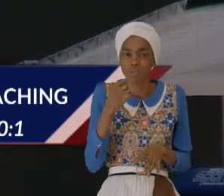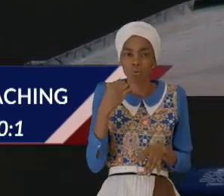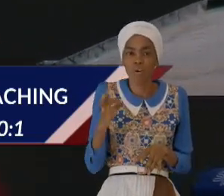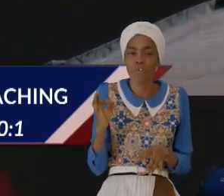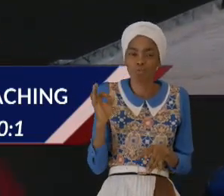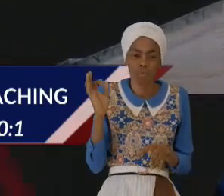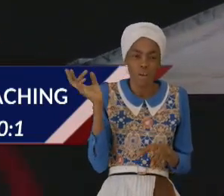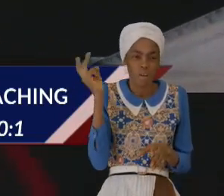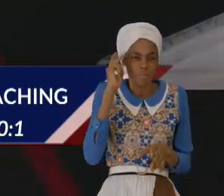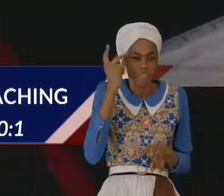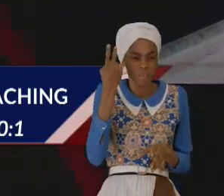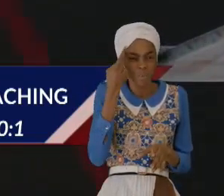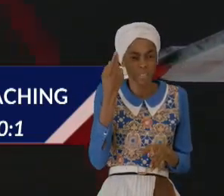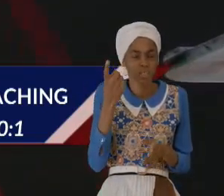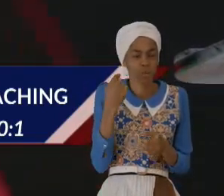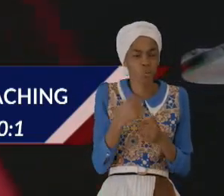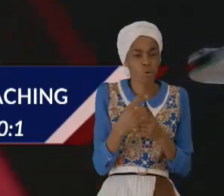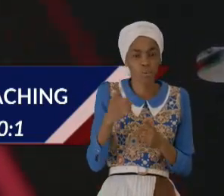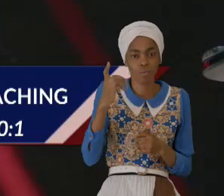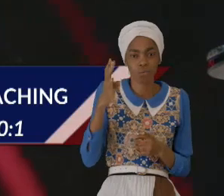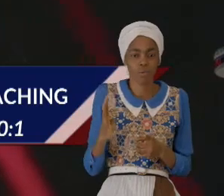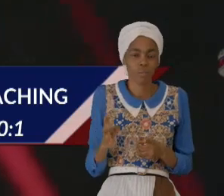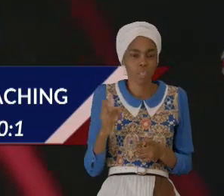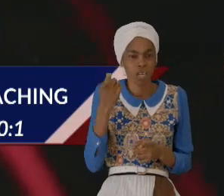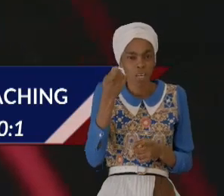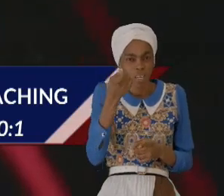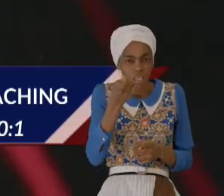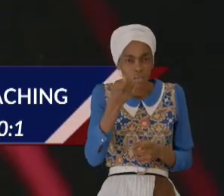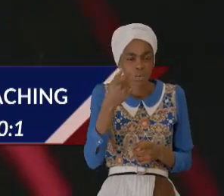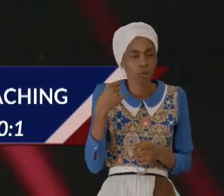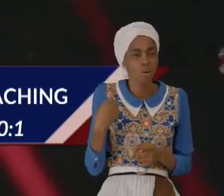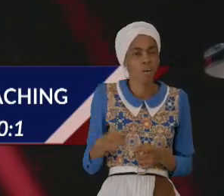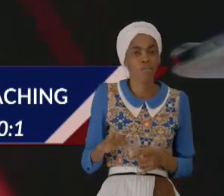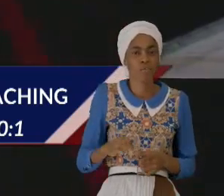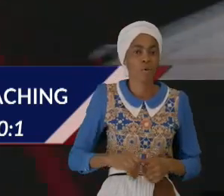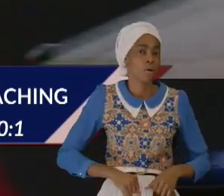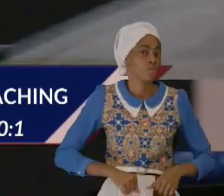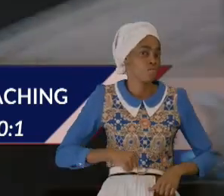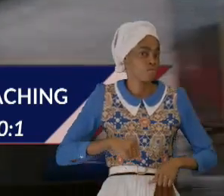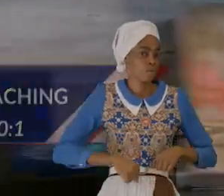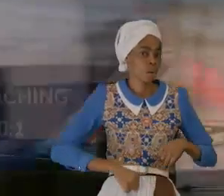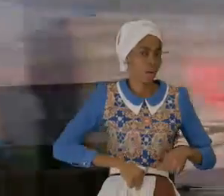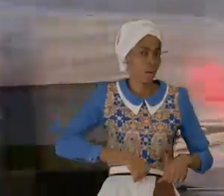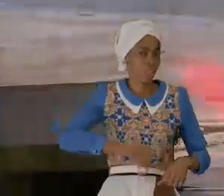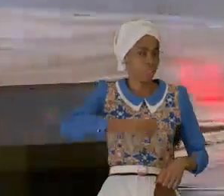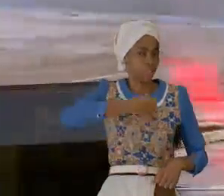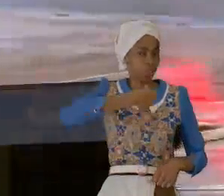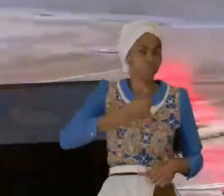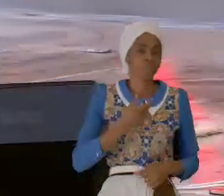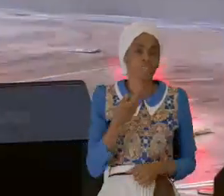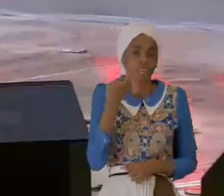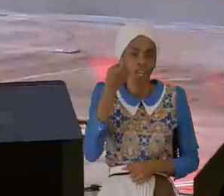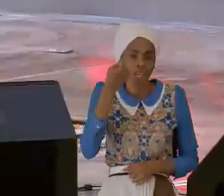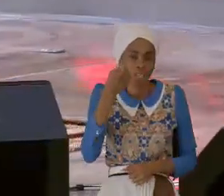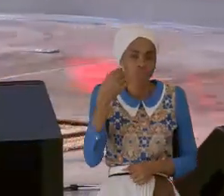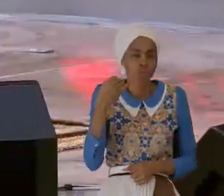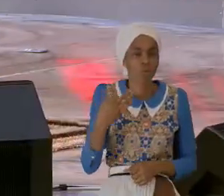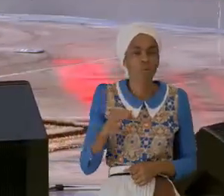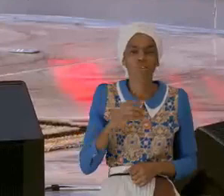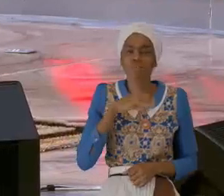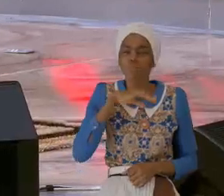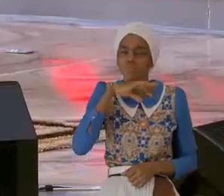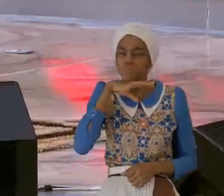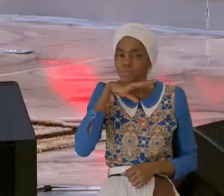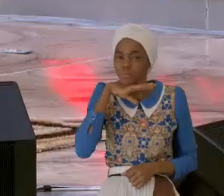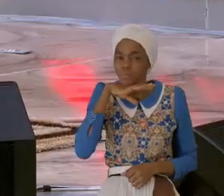A little leaven of pride. A little leaven of depravity. The